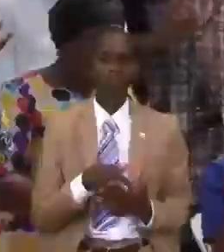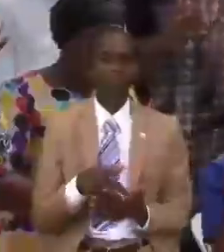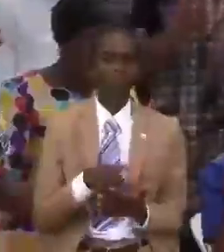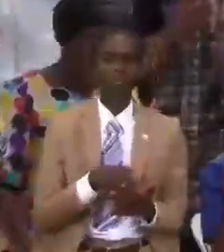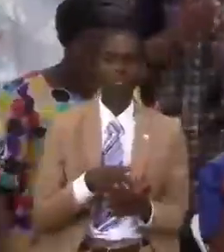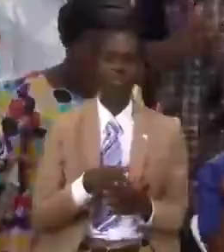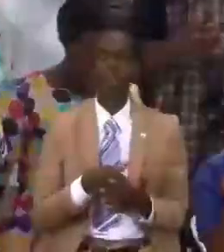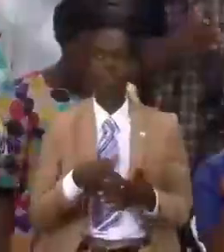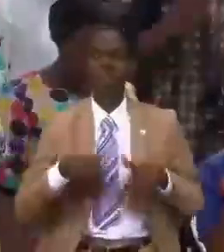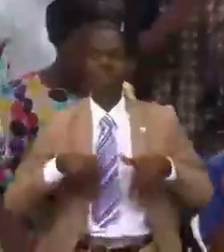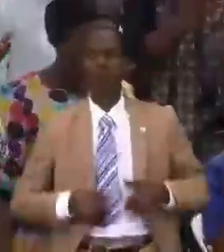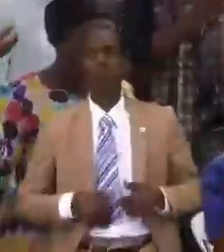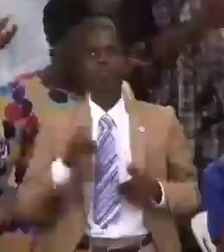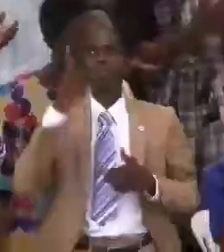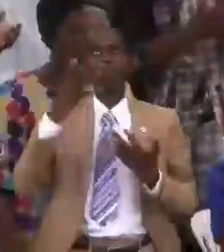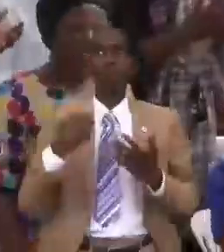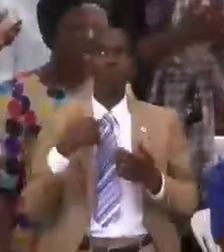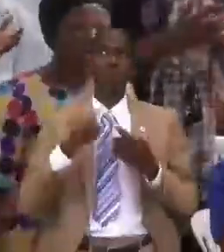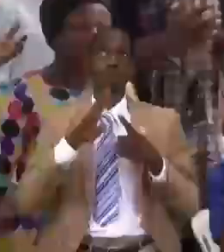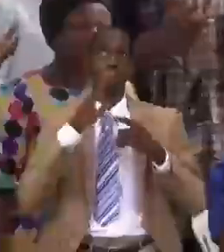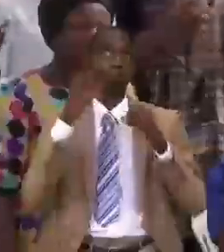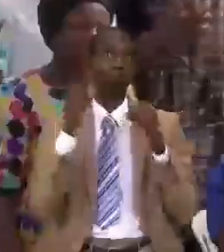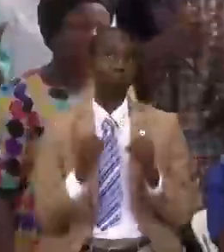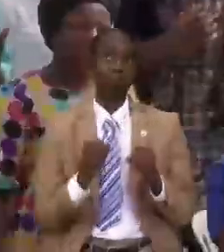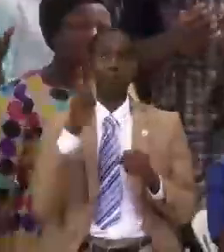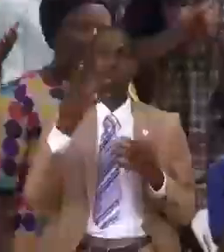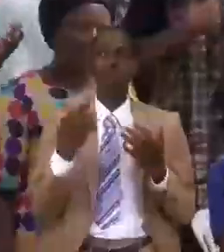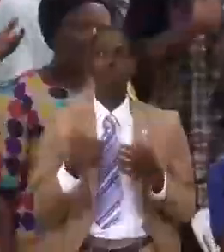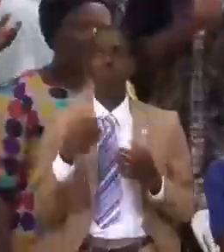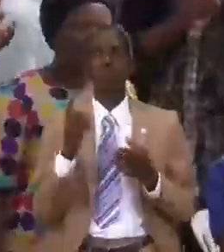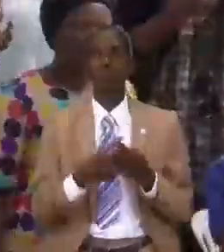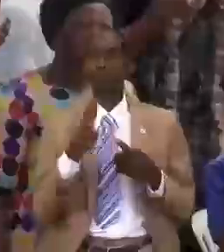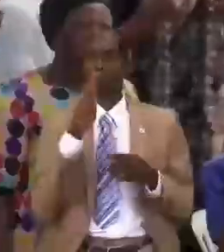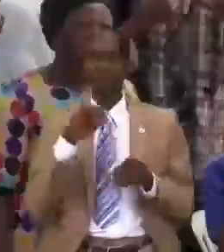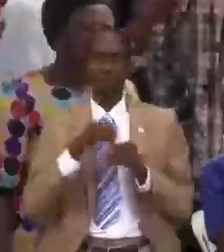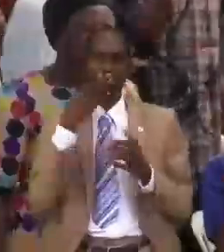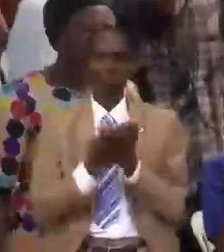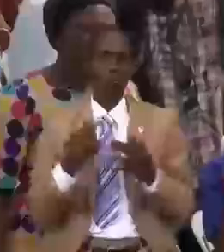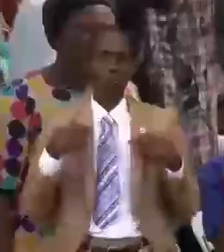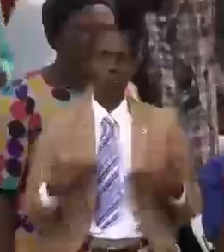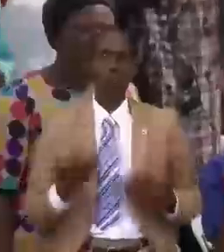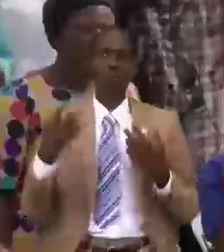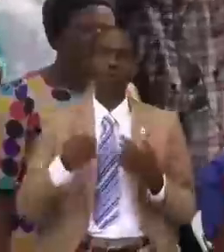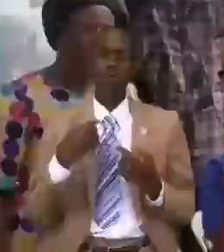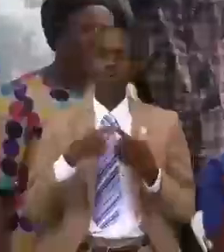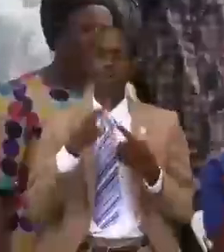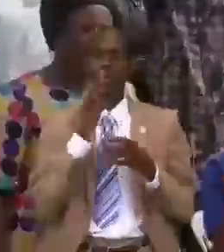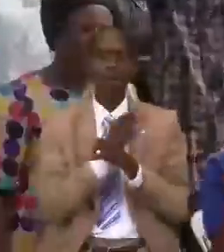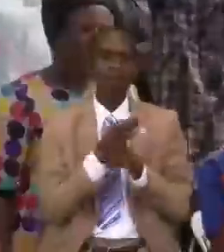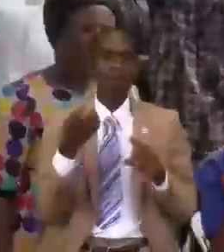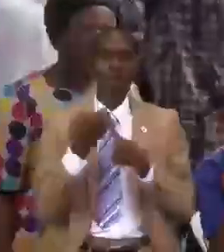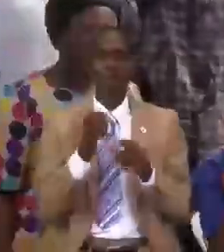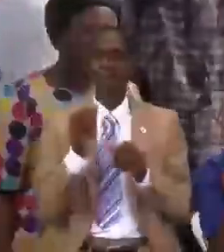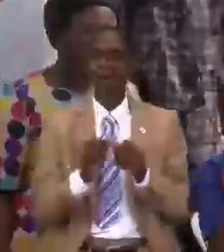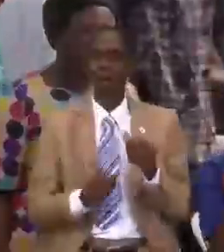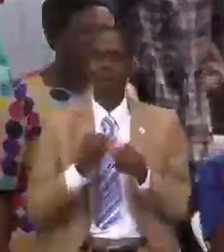want me to be healthy. And you want me to be free of every form of sickness,